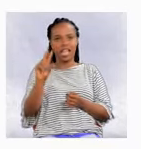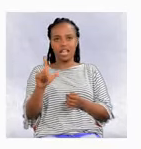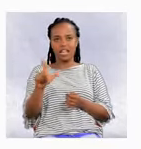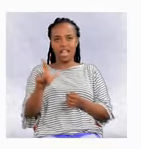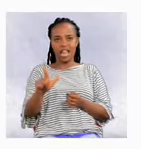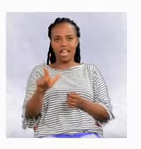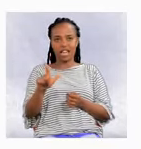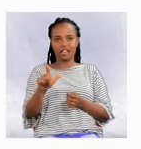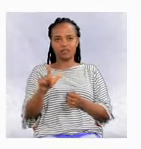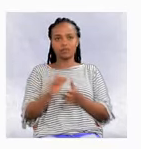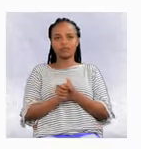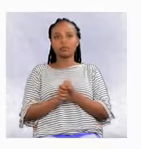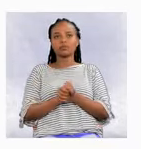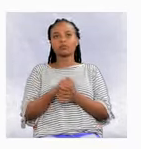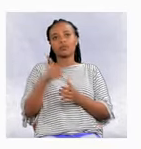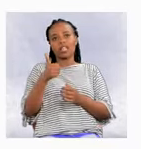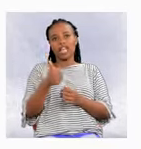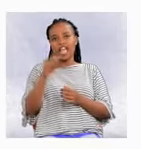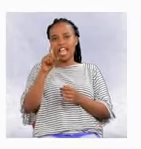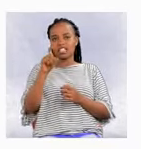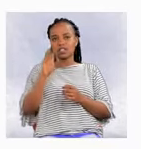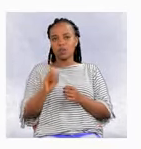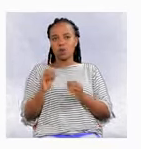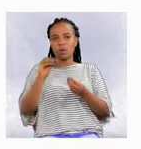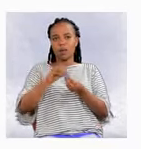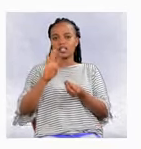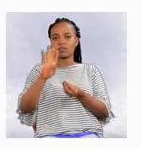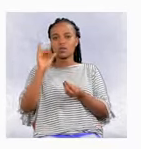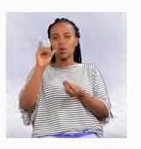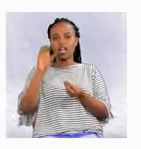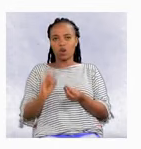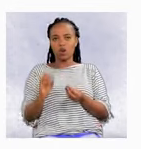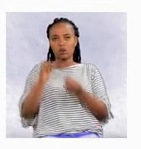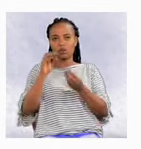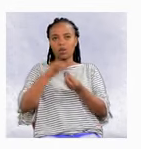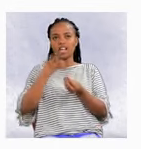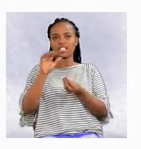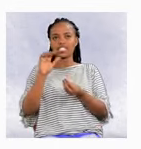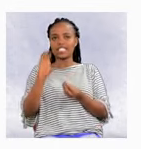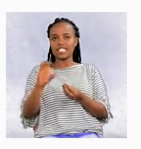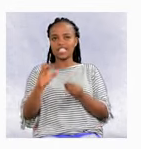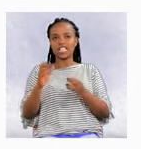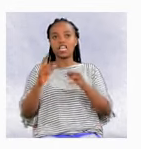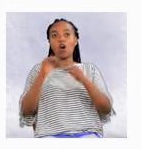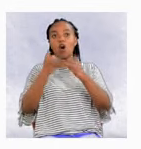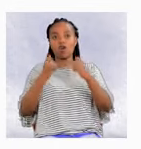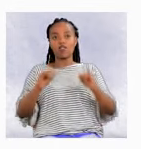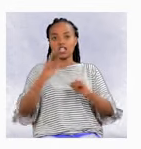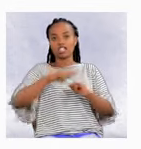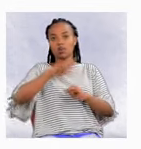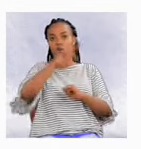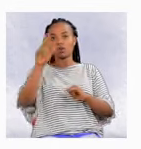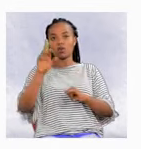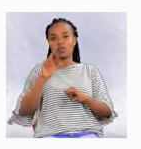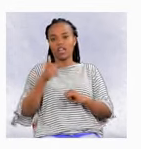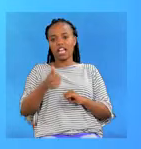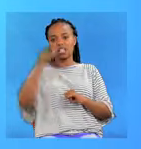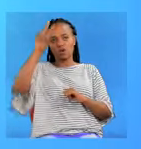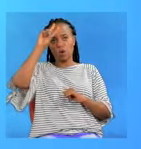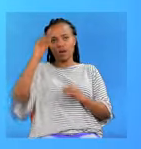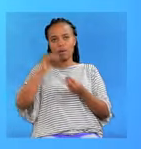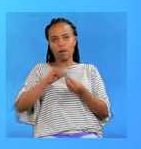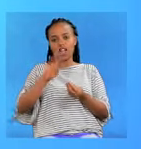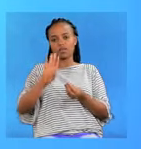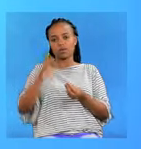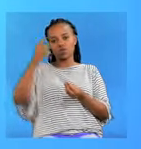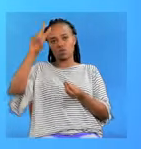is equal to ax0 plus by0 plus c over the square root of a squared plus b squared. So simply